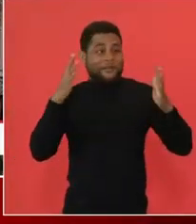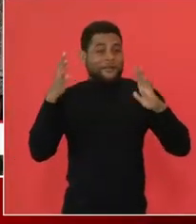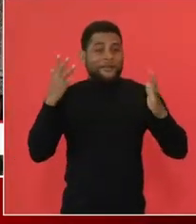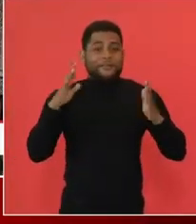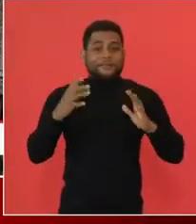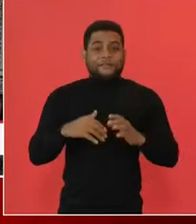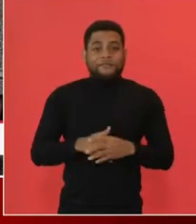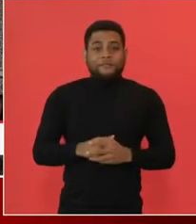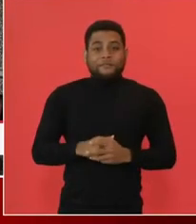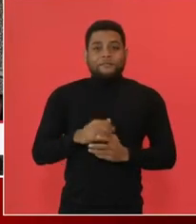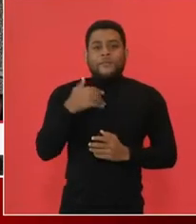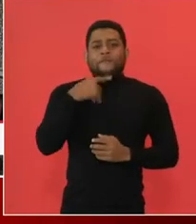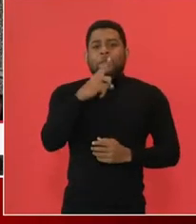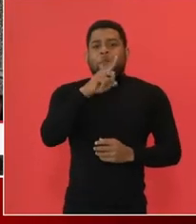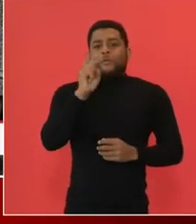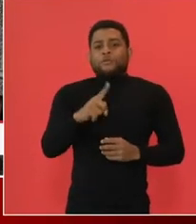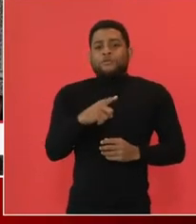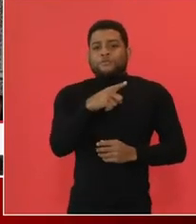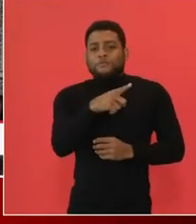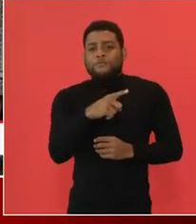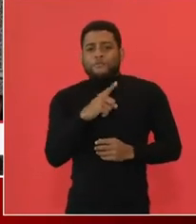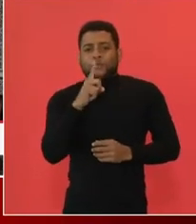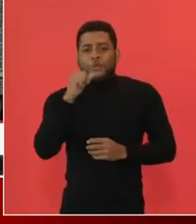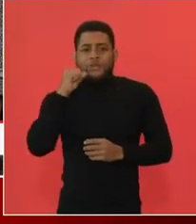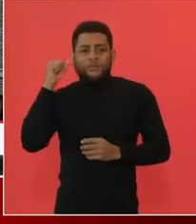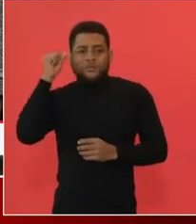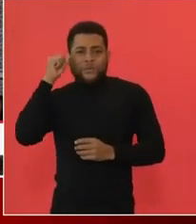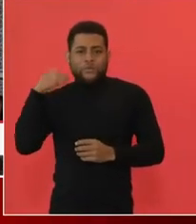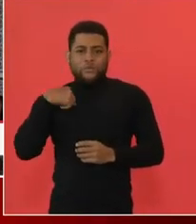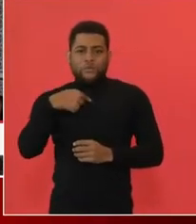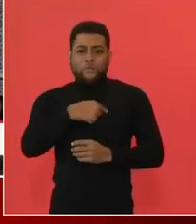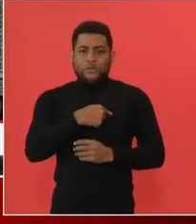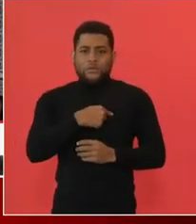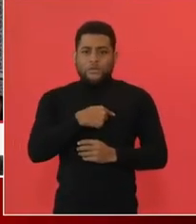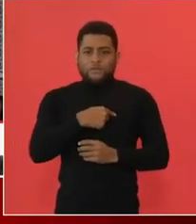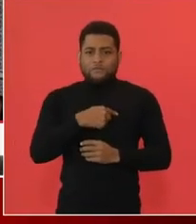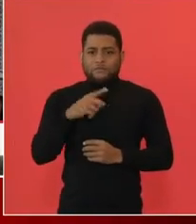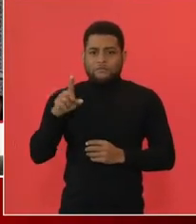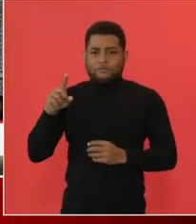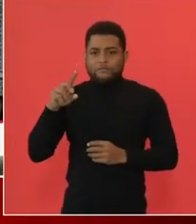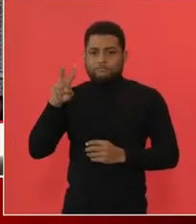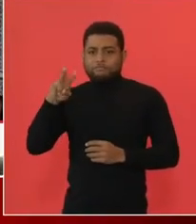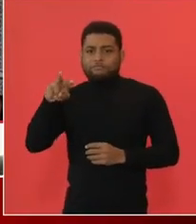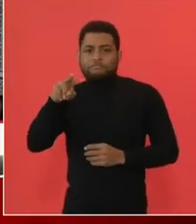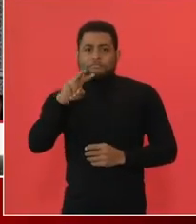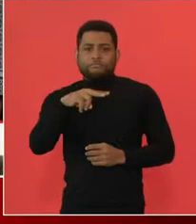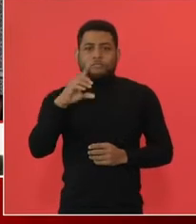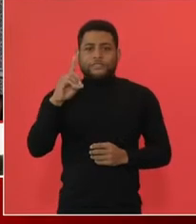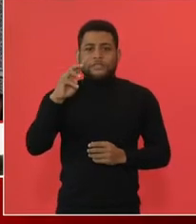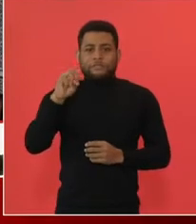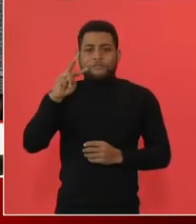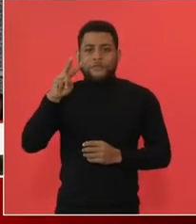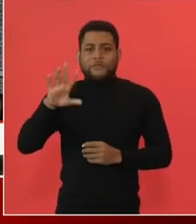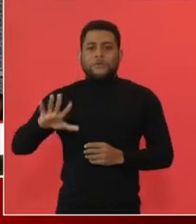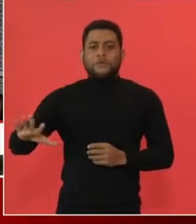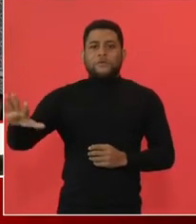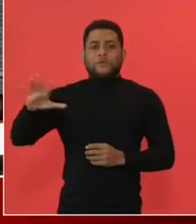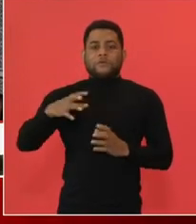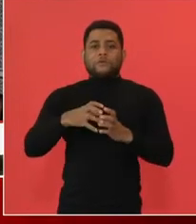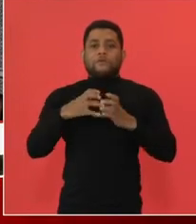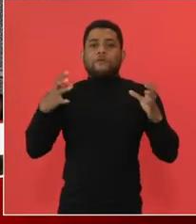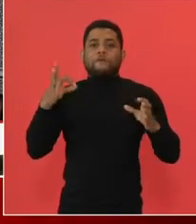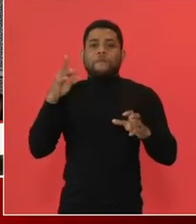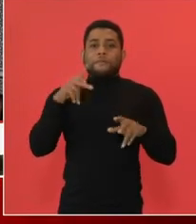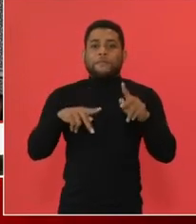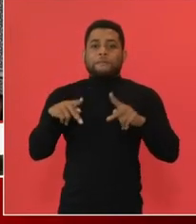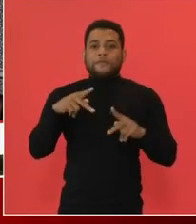yesterday we covered the DMV, and there were hundreds of people out there in the heat. And talking to my cameraman who shot